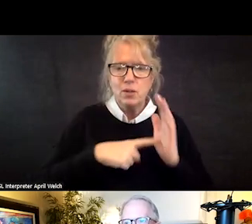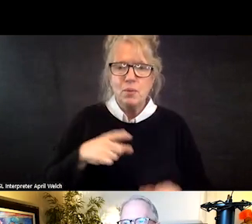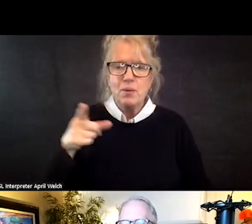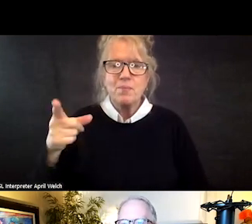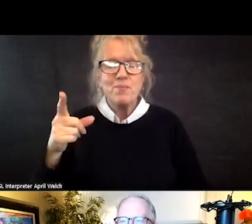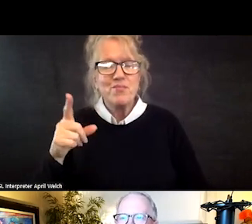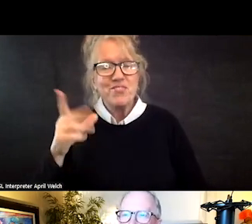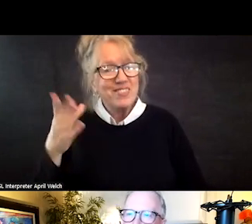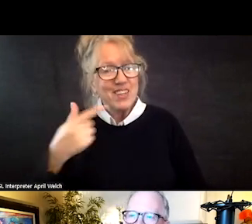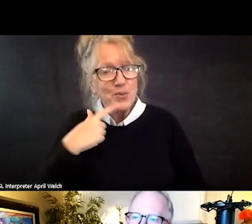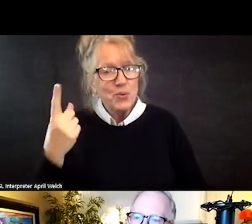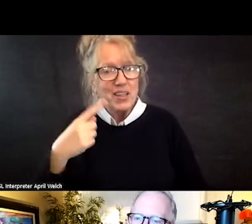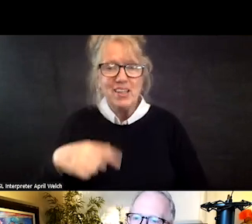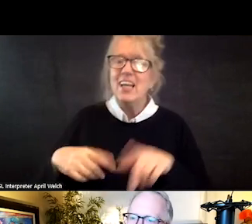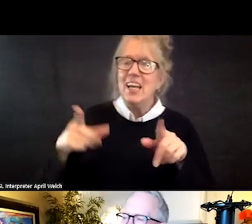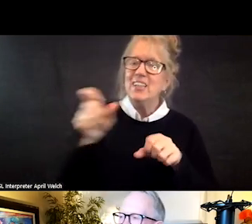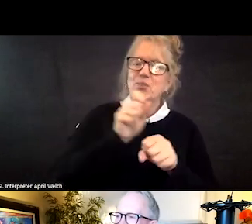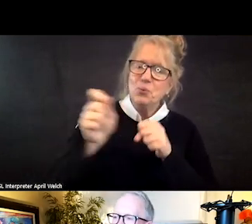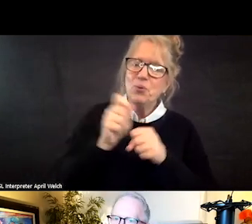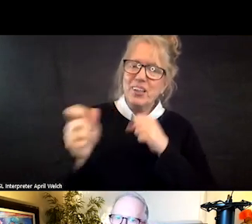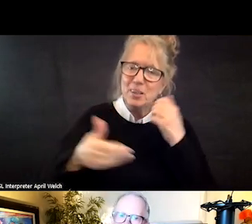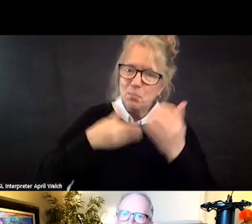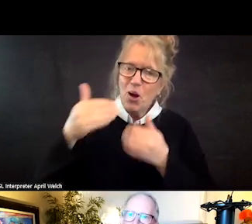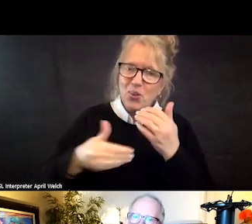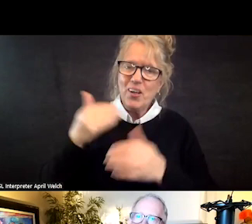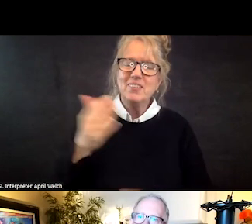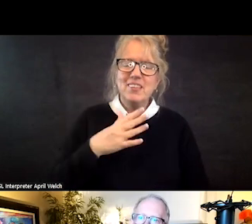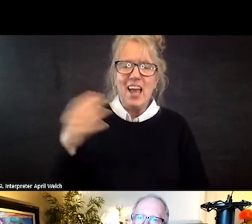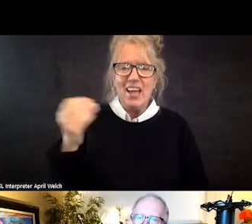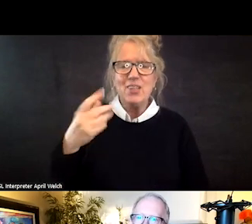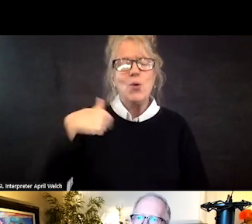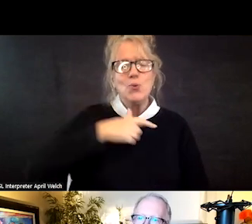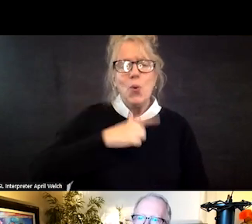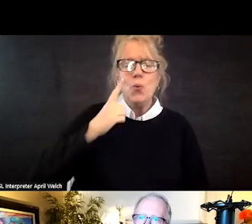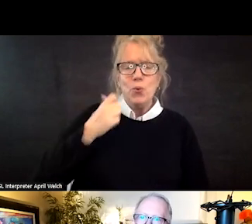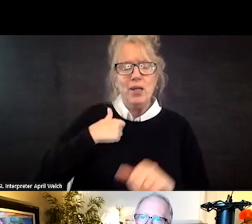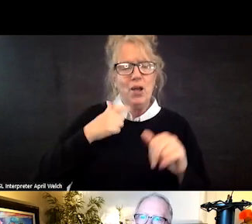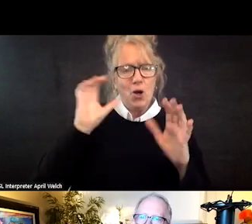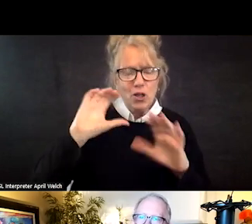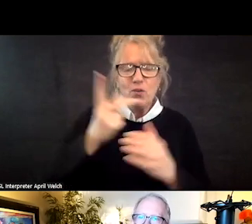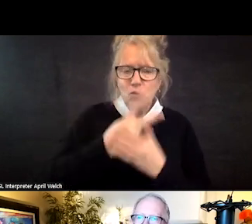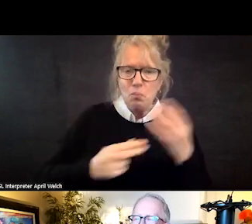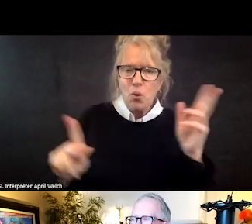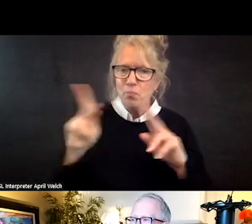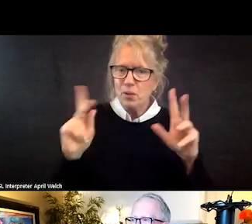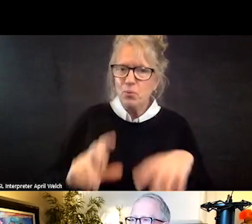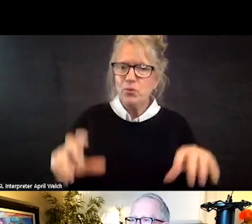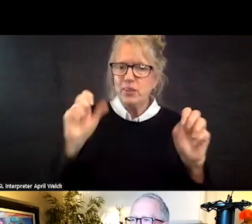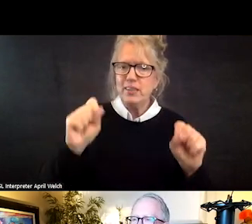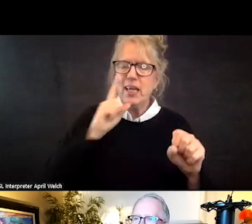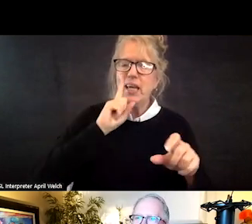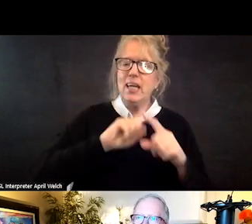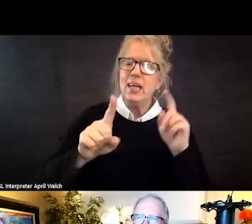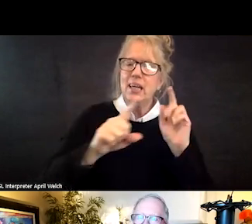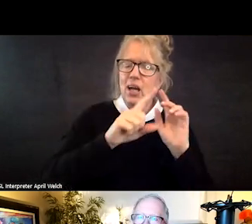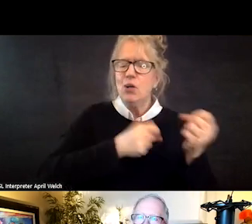David. It's a work in progress, and we're looking for both people to take the affirmative and negative positions